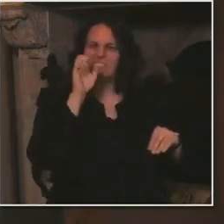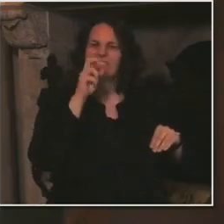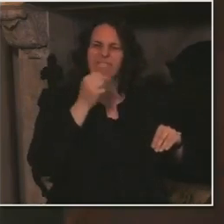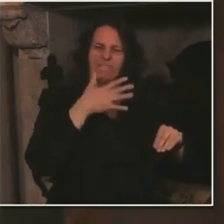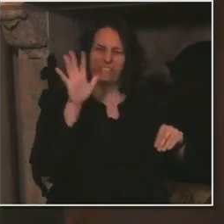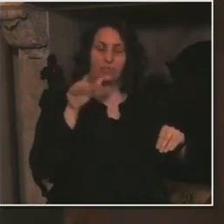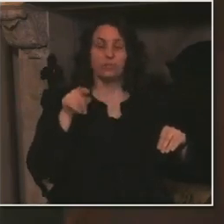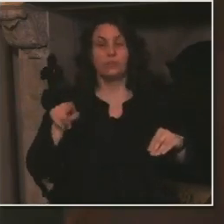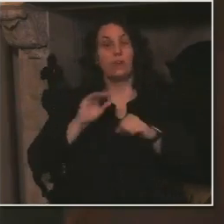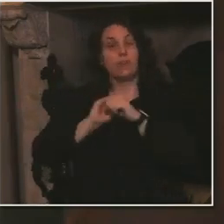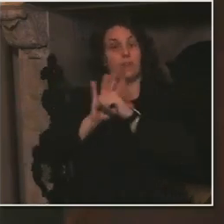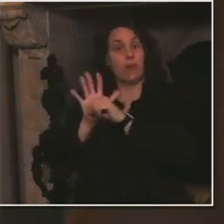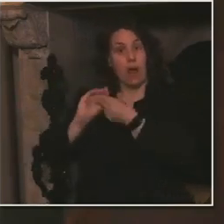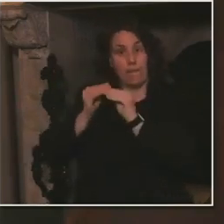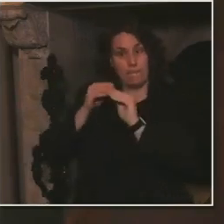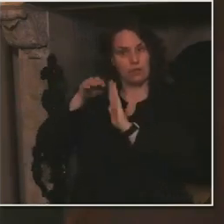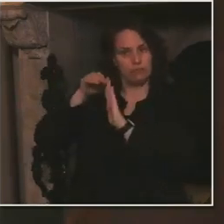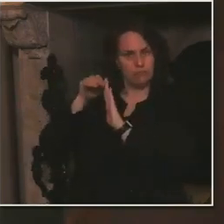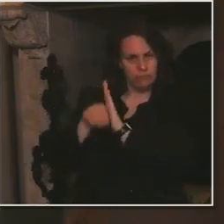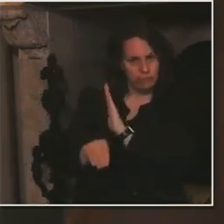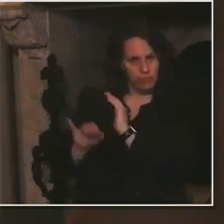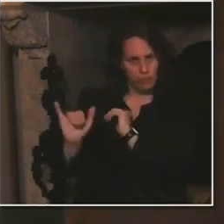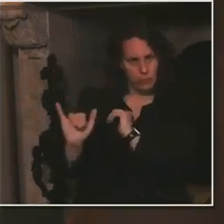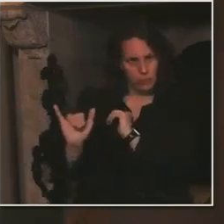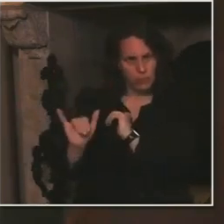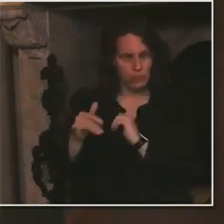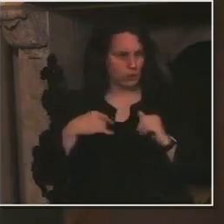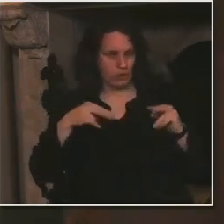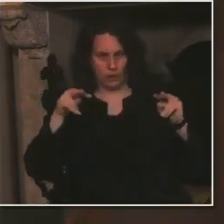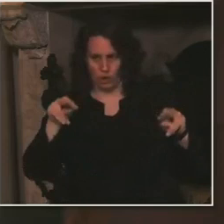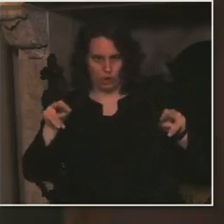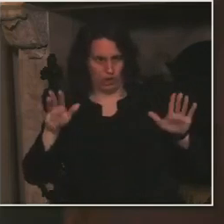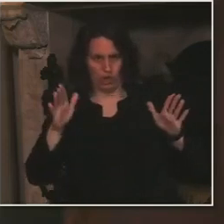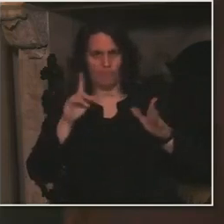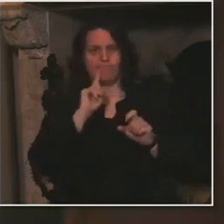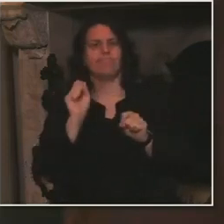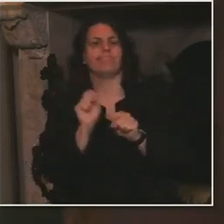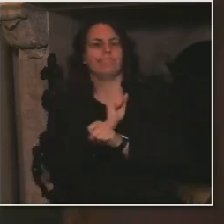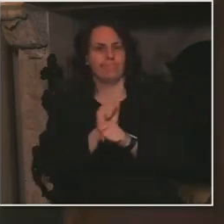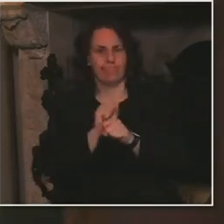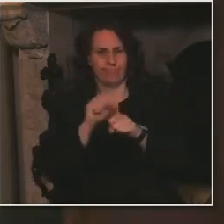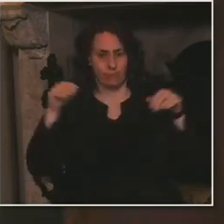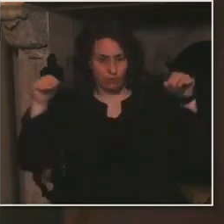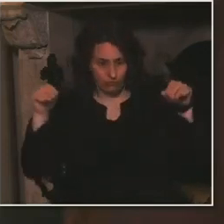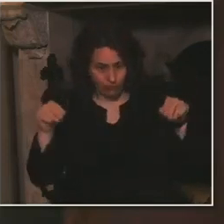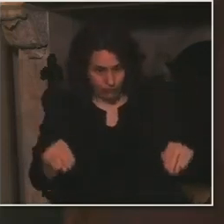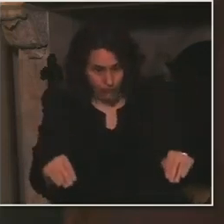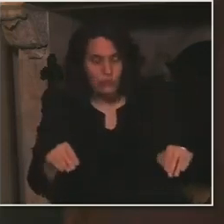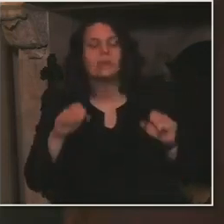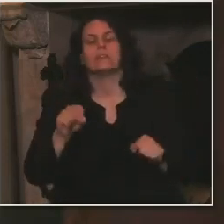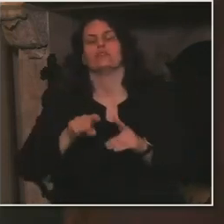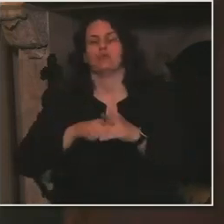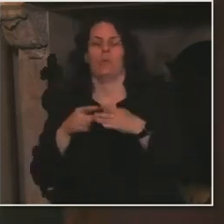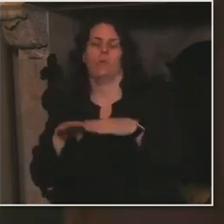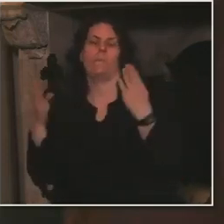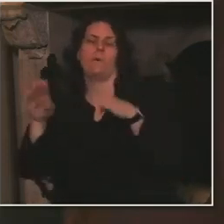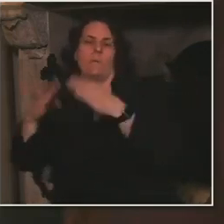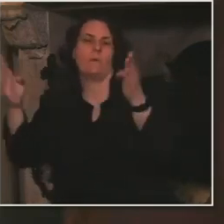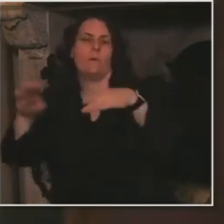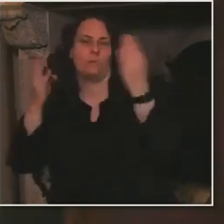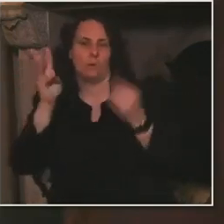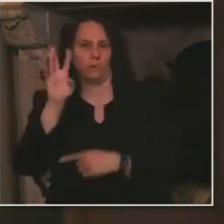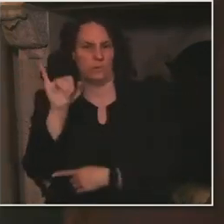website detail this data more completely, but I can summarize it here for you today. Based on data tracking emergency